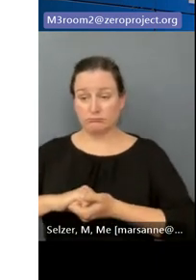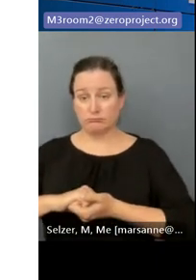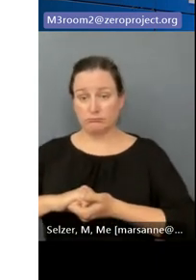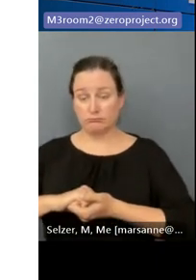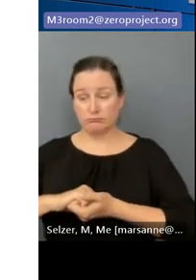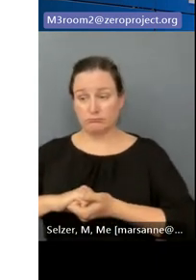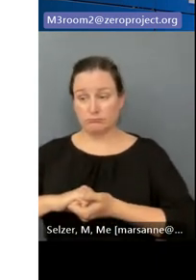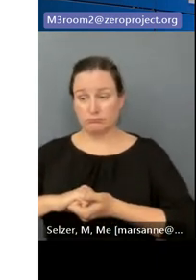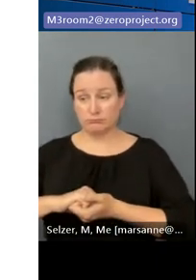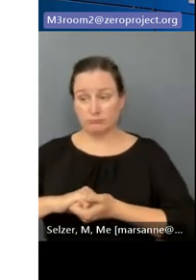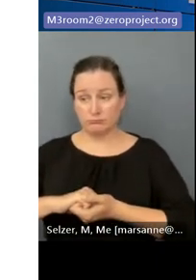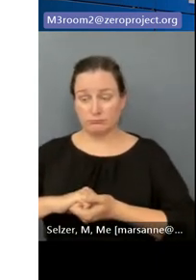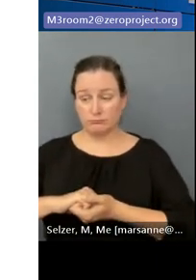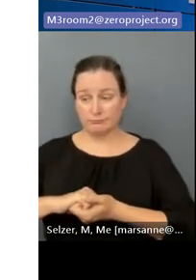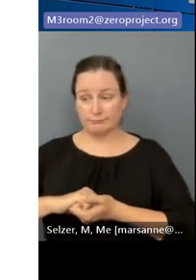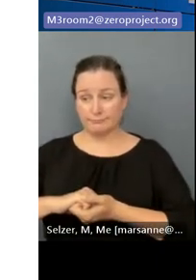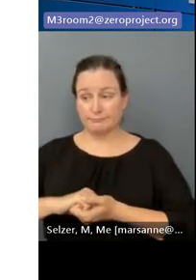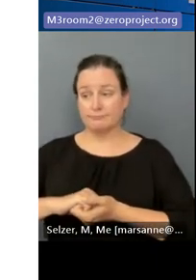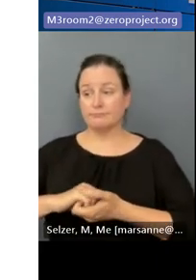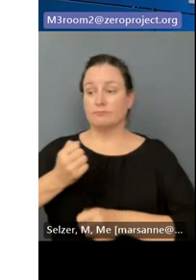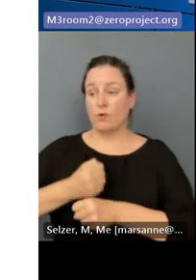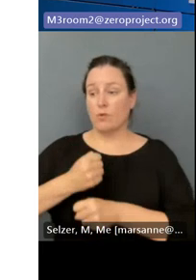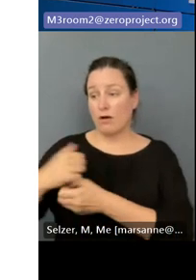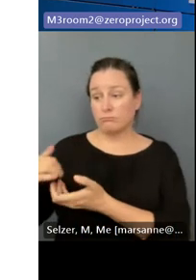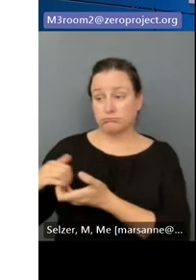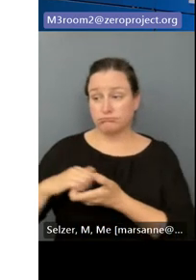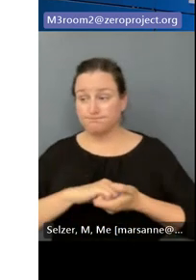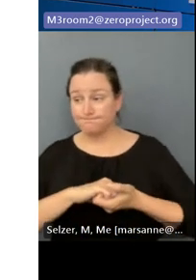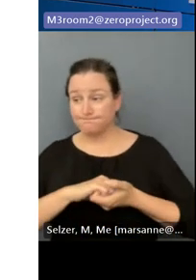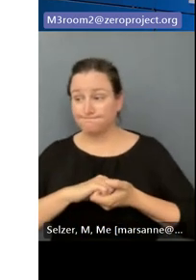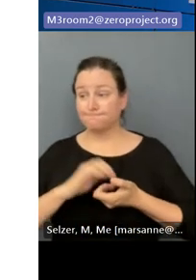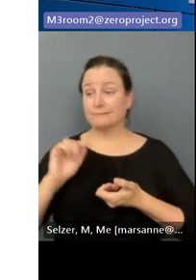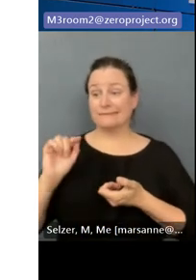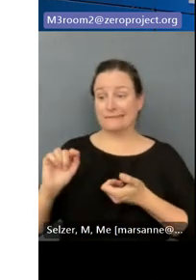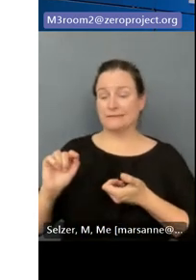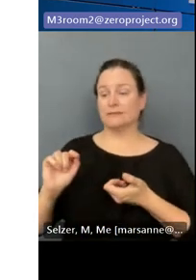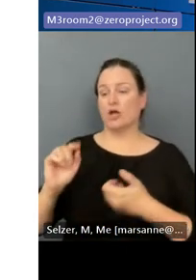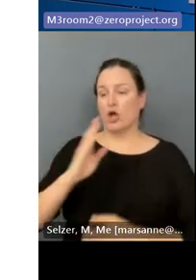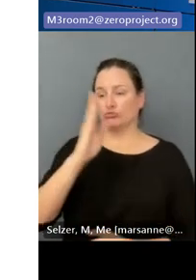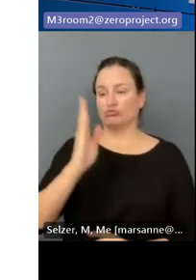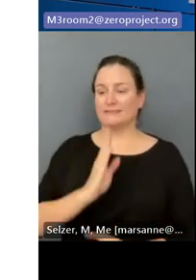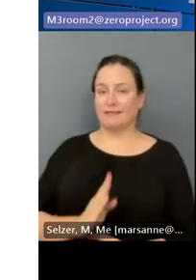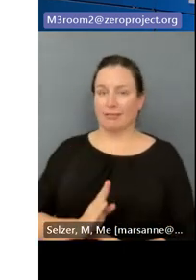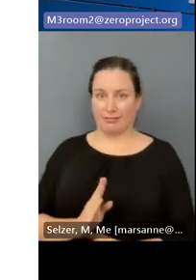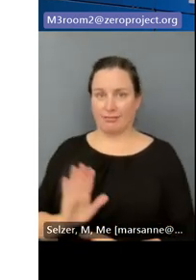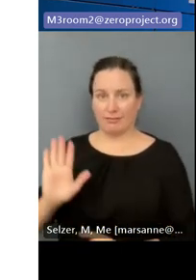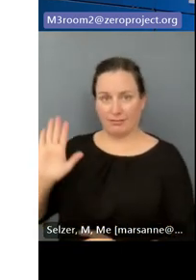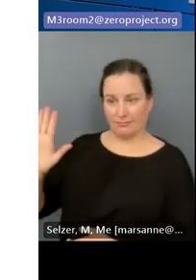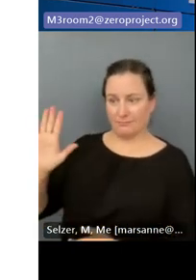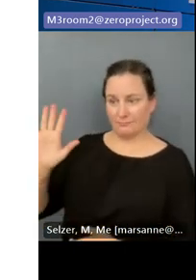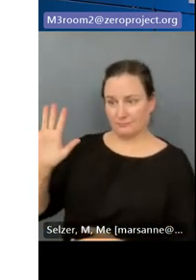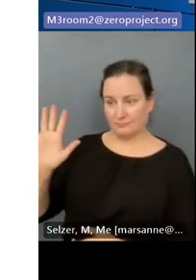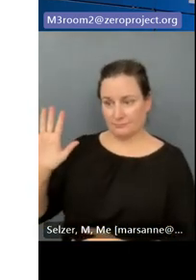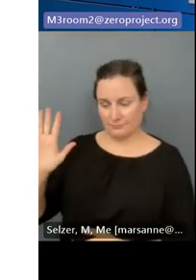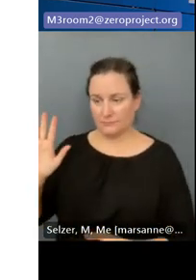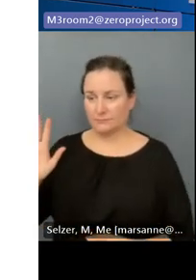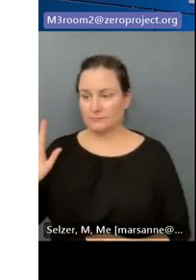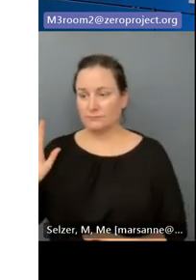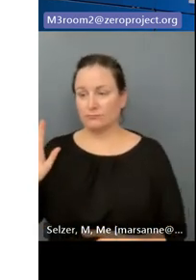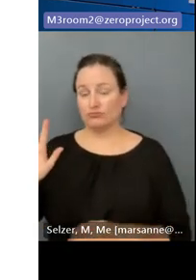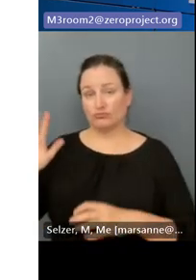research and then to share the information for the society. I think it's very, very important because